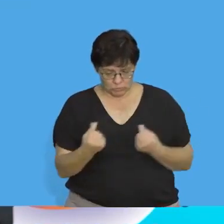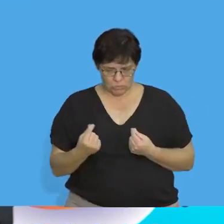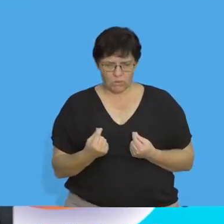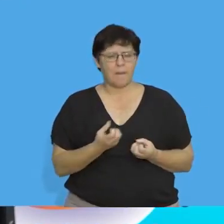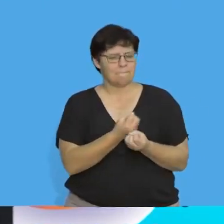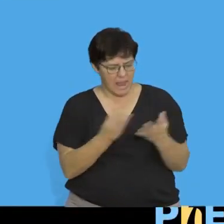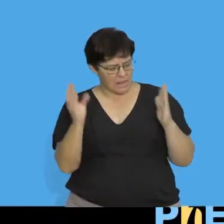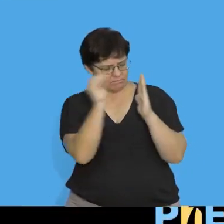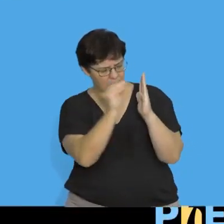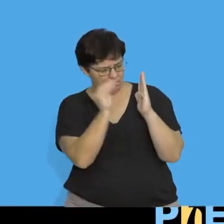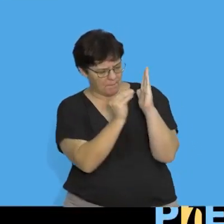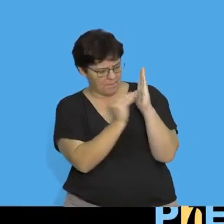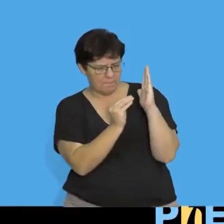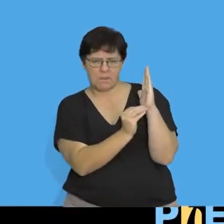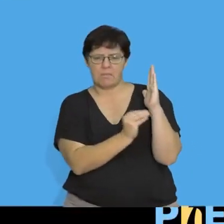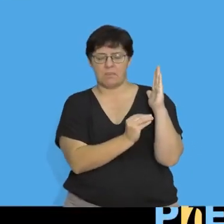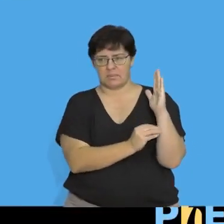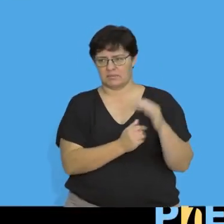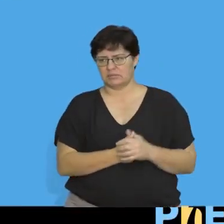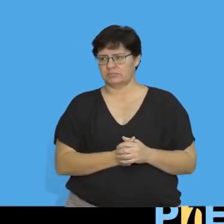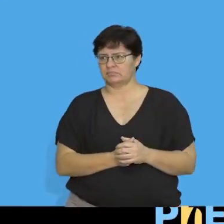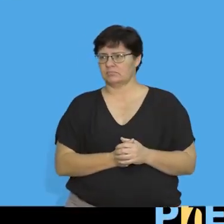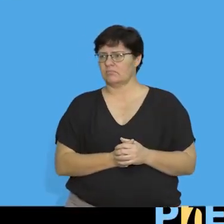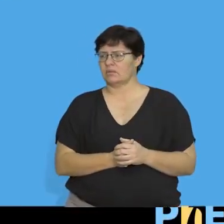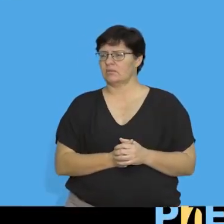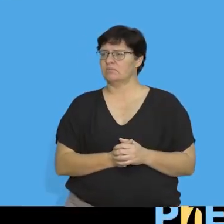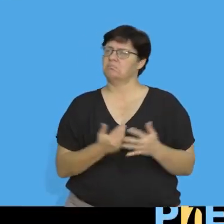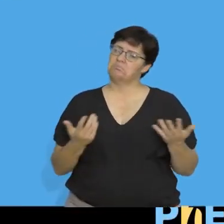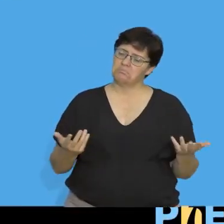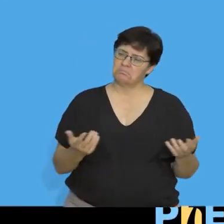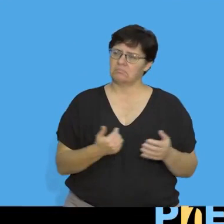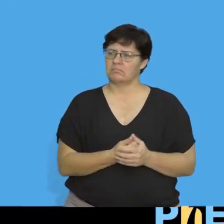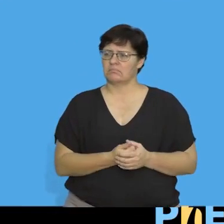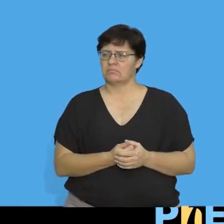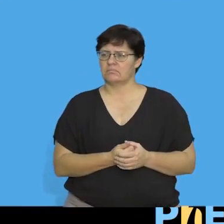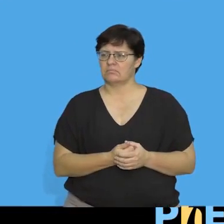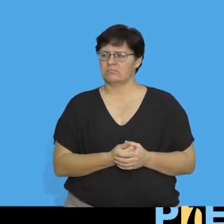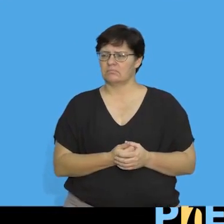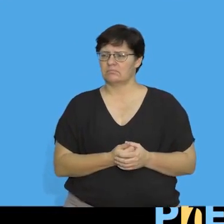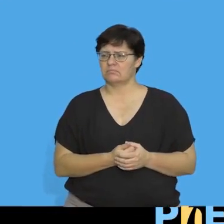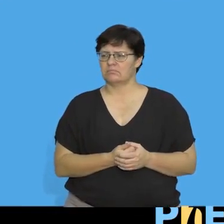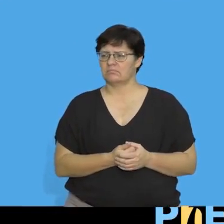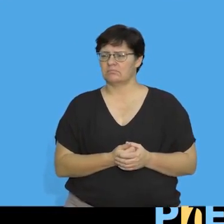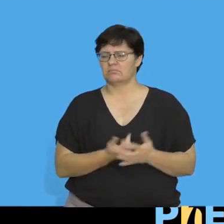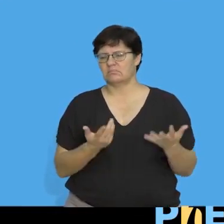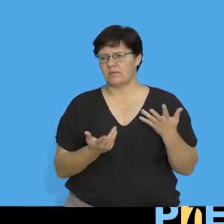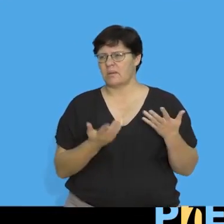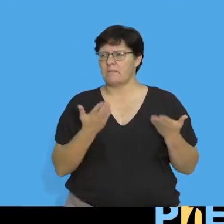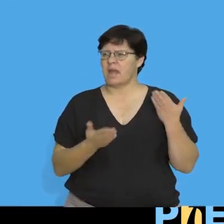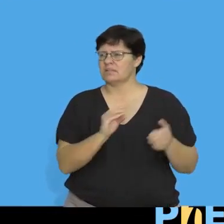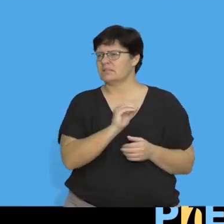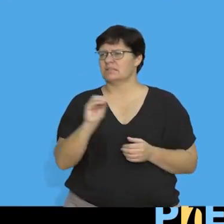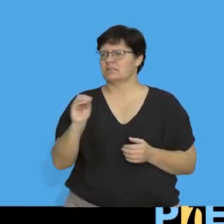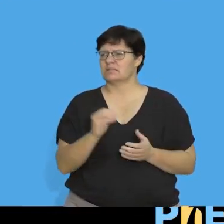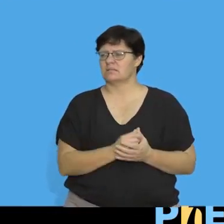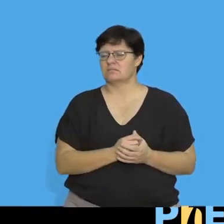readings. And in fact, what I can do now is say, well, maybe let's just increase the mass